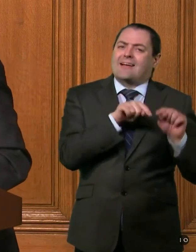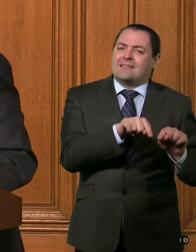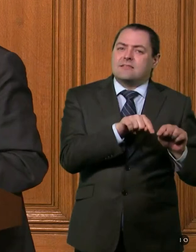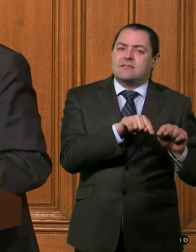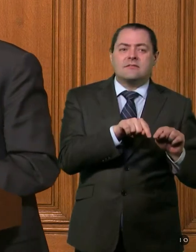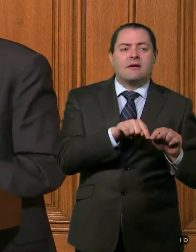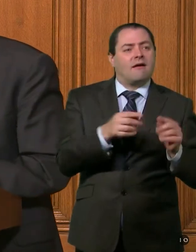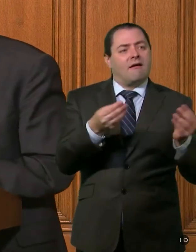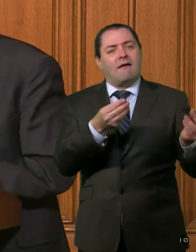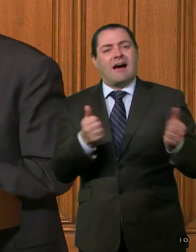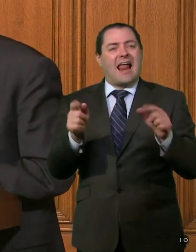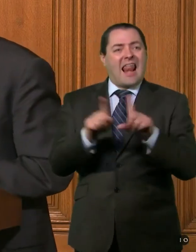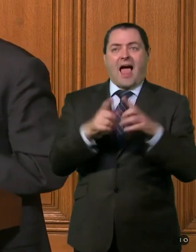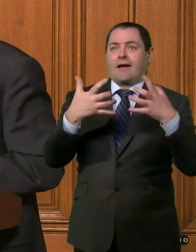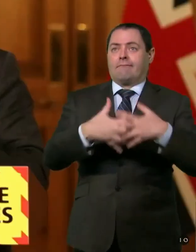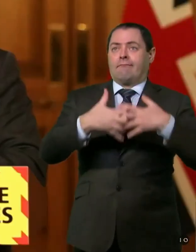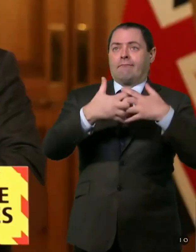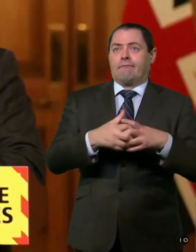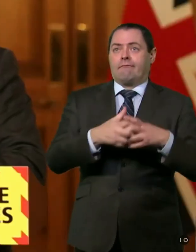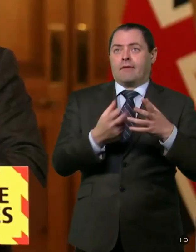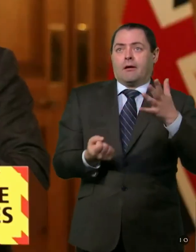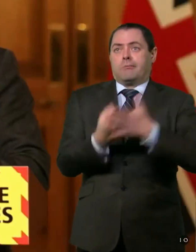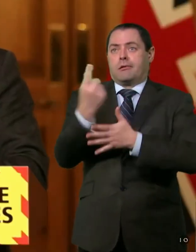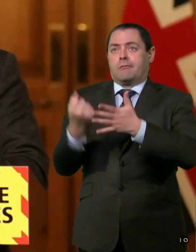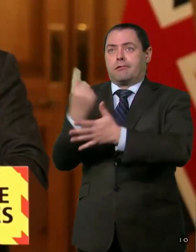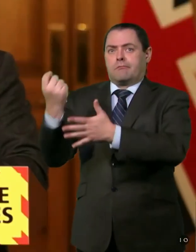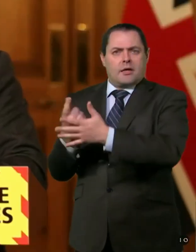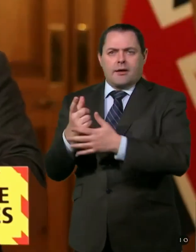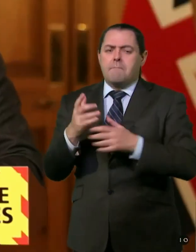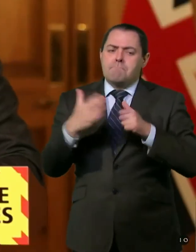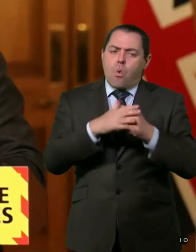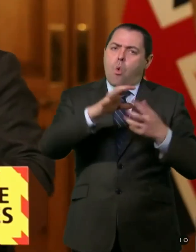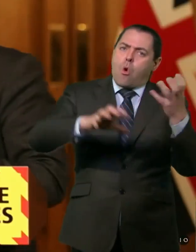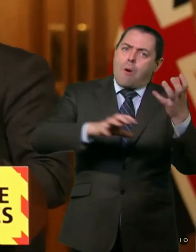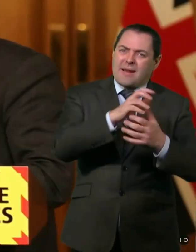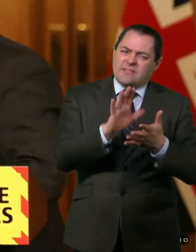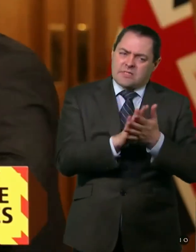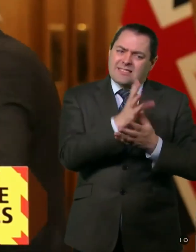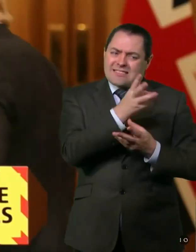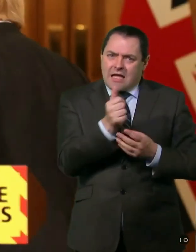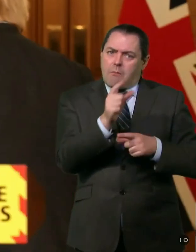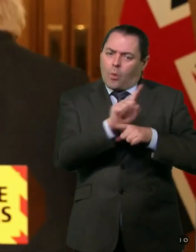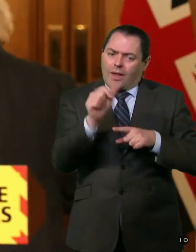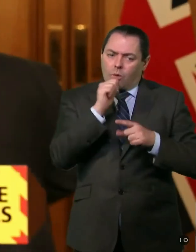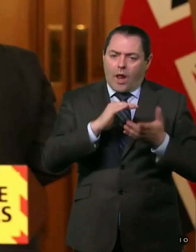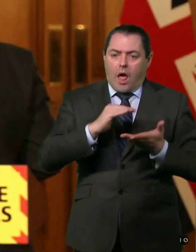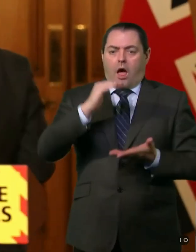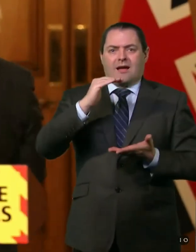that's to be expected. Thanks very much, everybody. See you next time. Thank you.